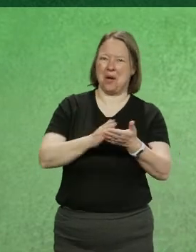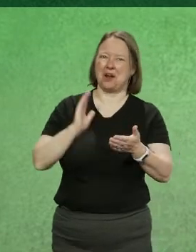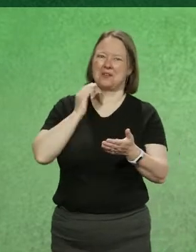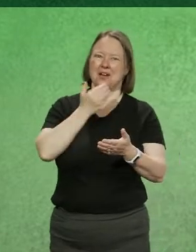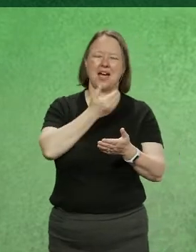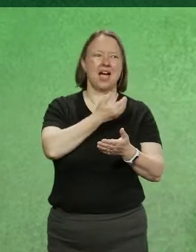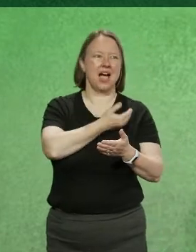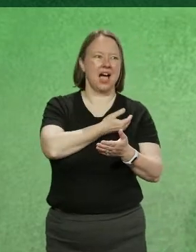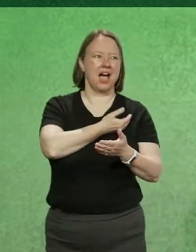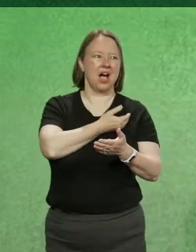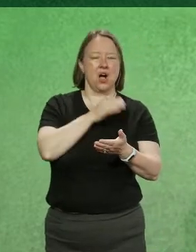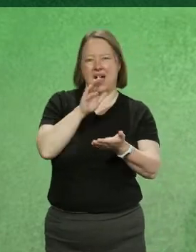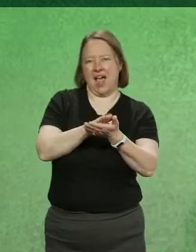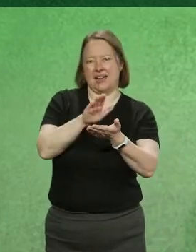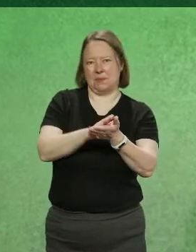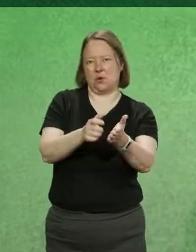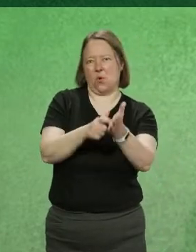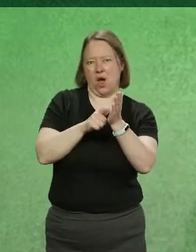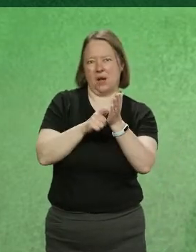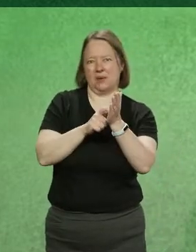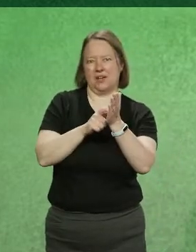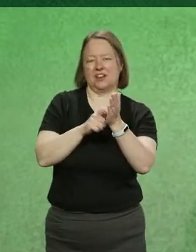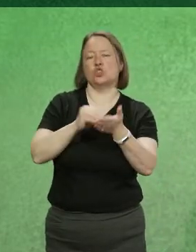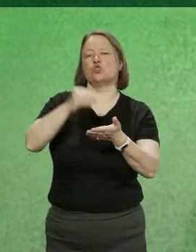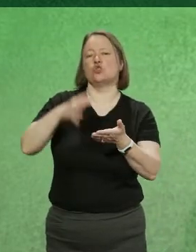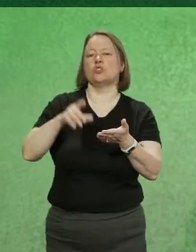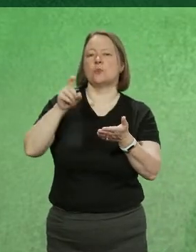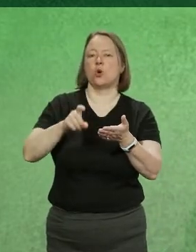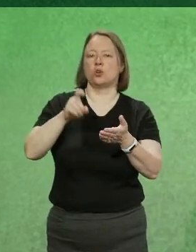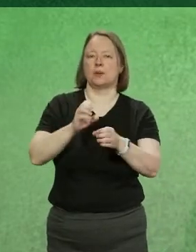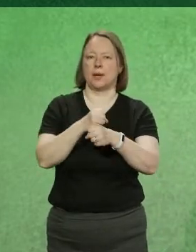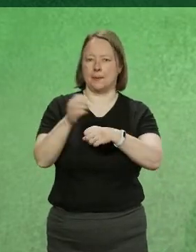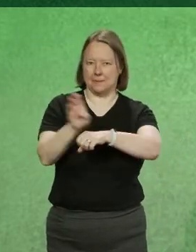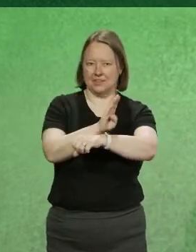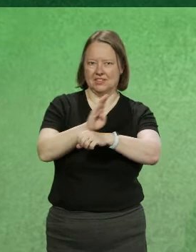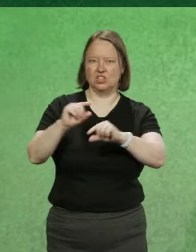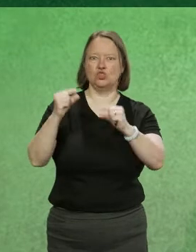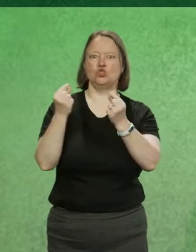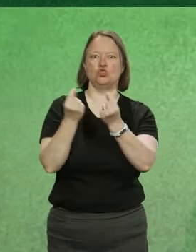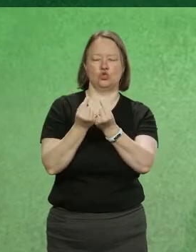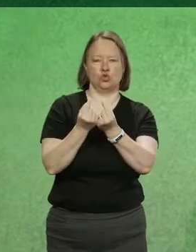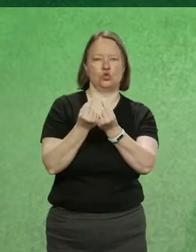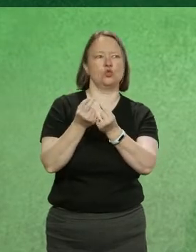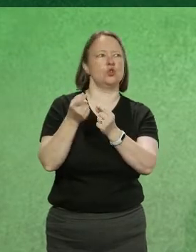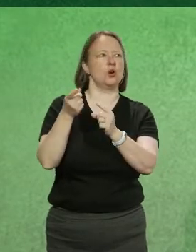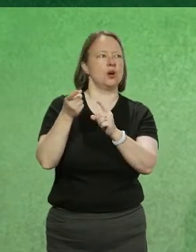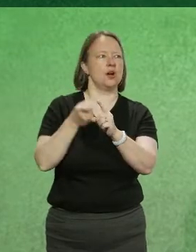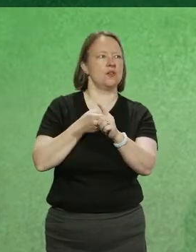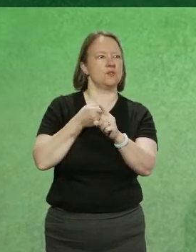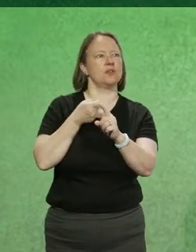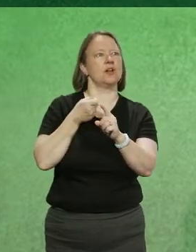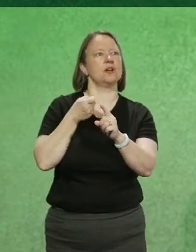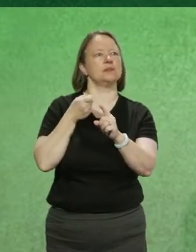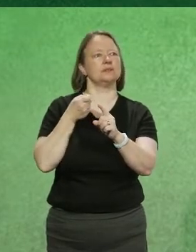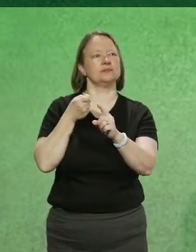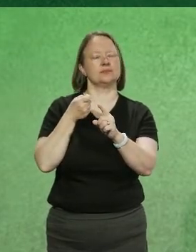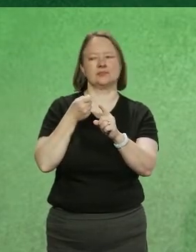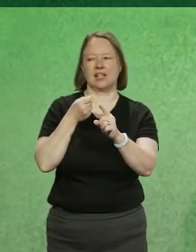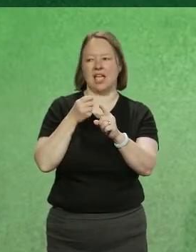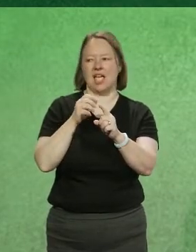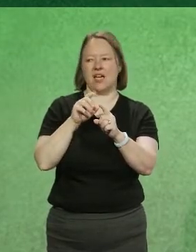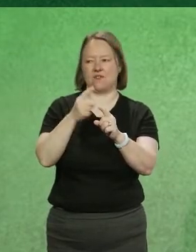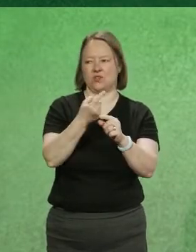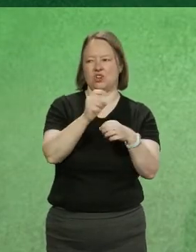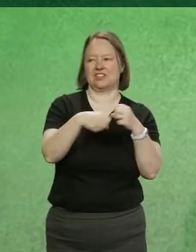academic requirements, students are supposed to form business group from their first year until third year. So I'm